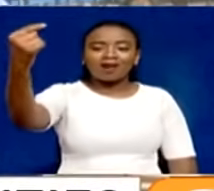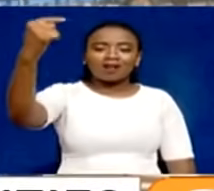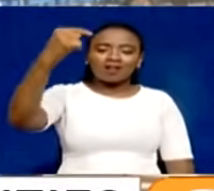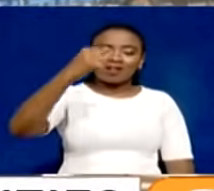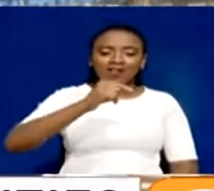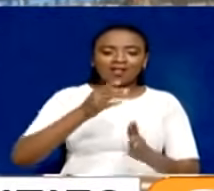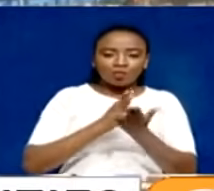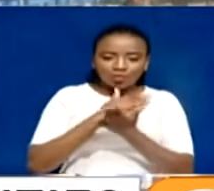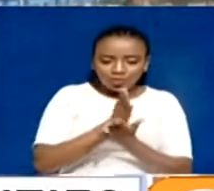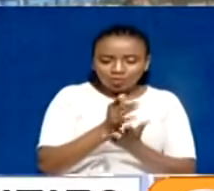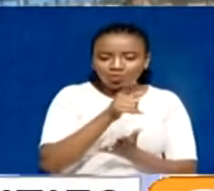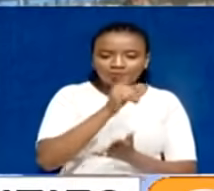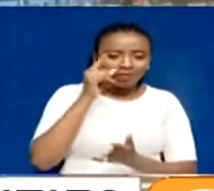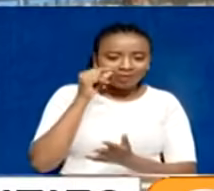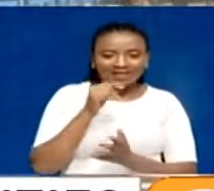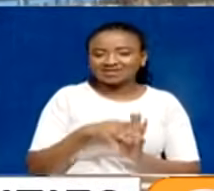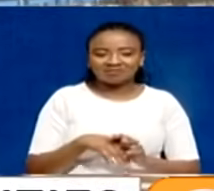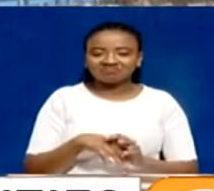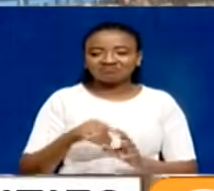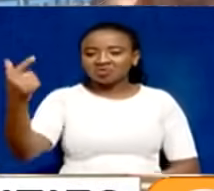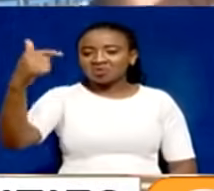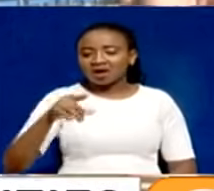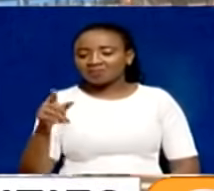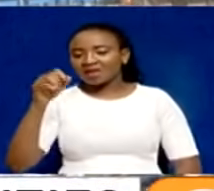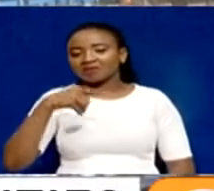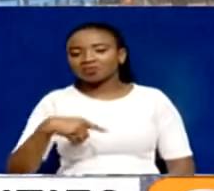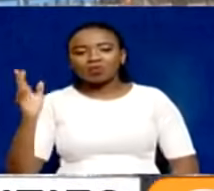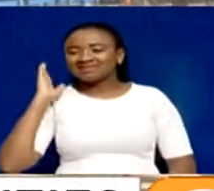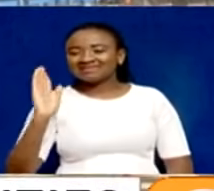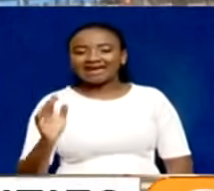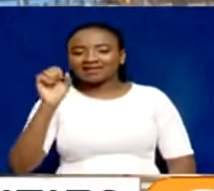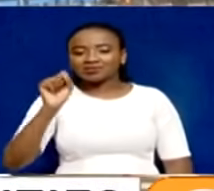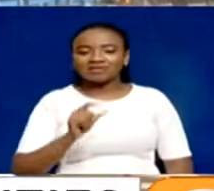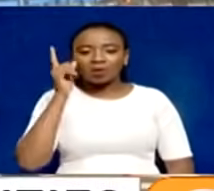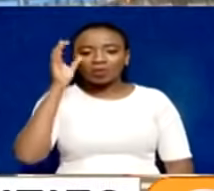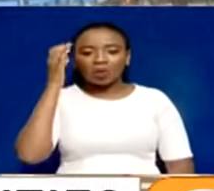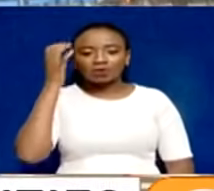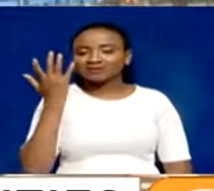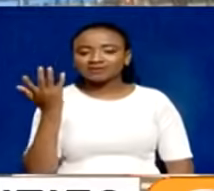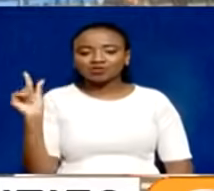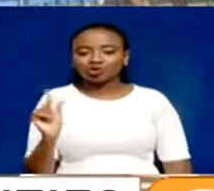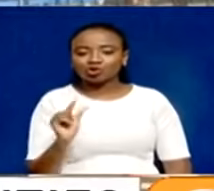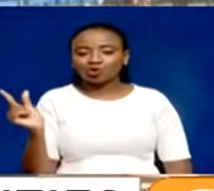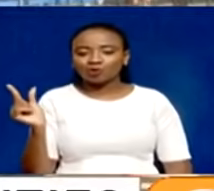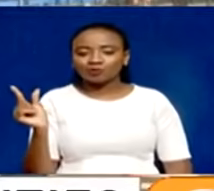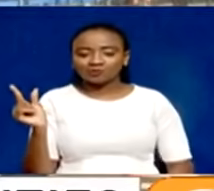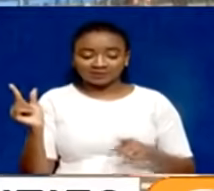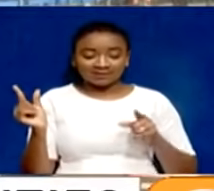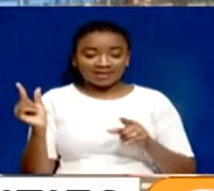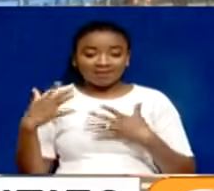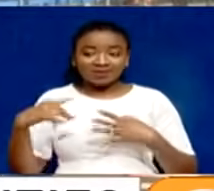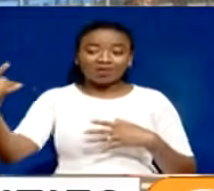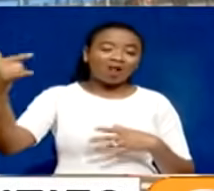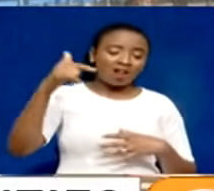through the city of Mombasa. You can just come here and go to the south coast. And that in itself, you reduce the congestion